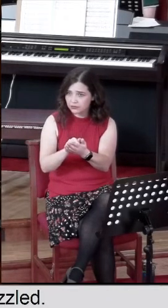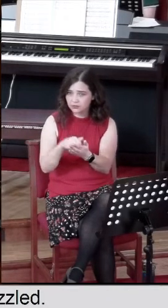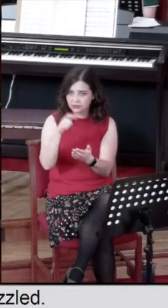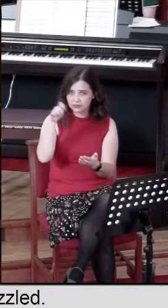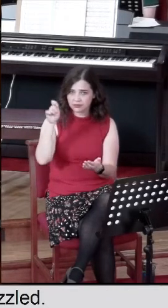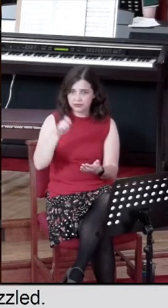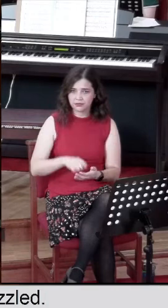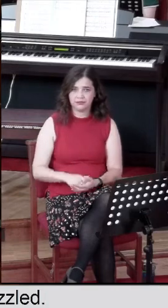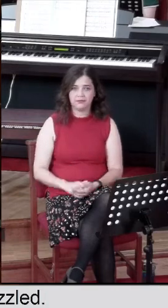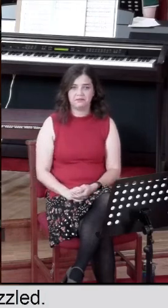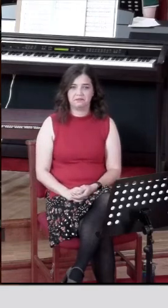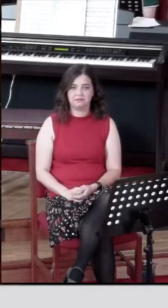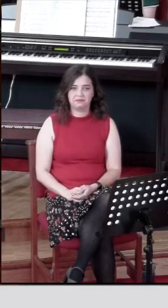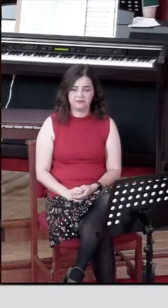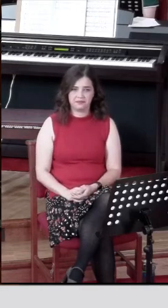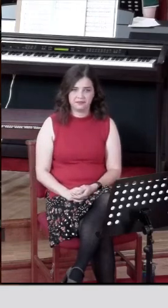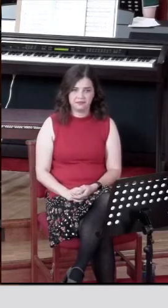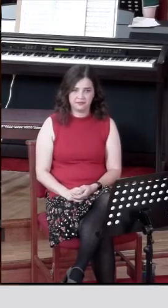tick?